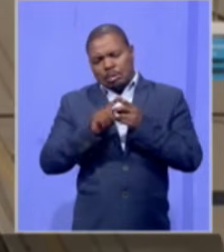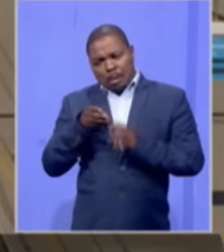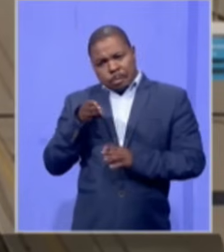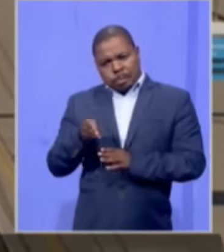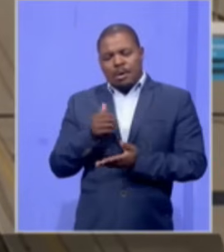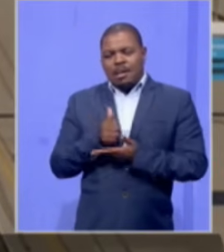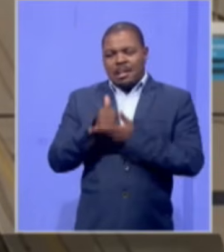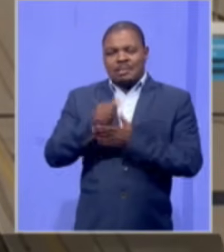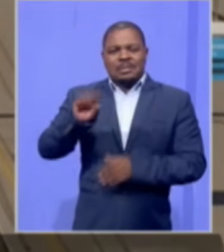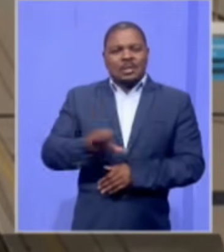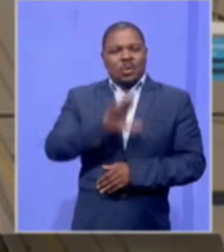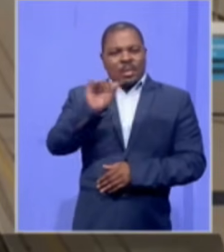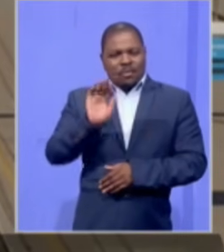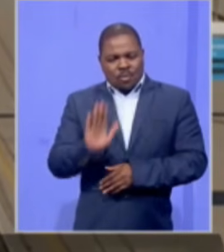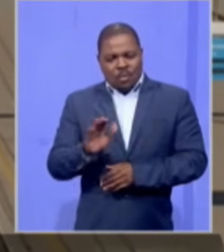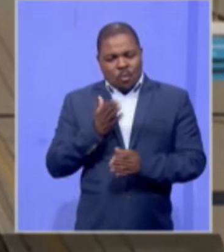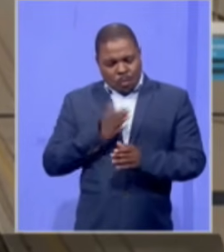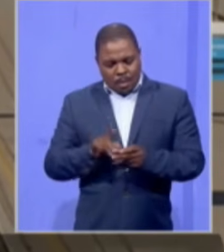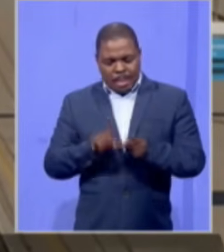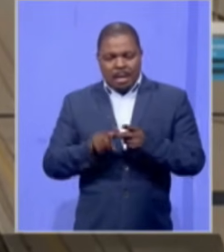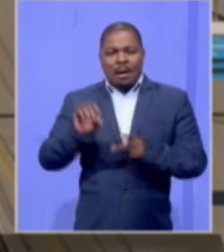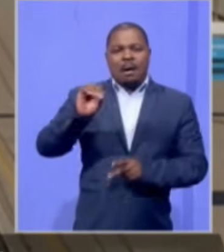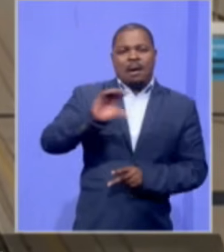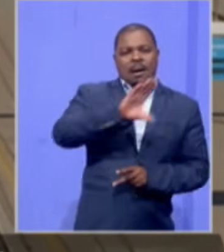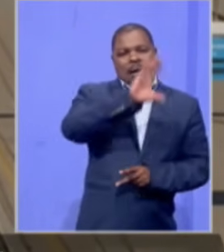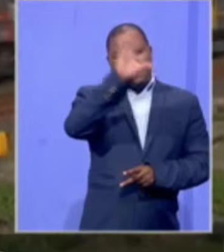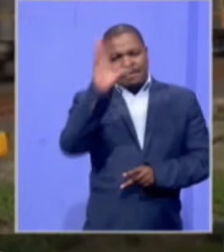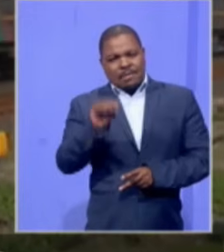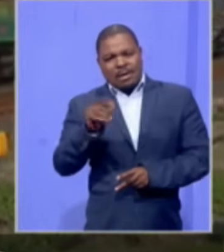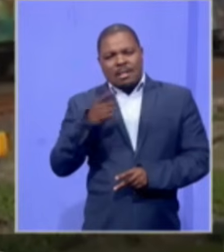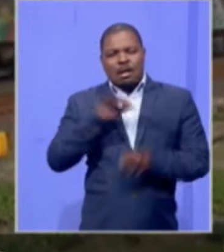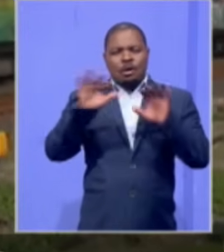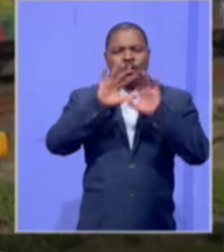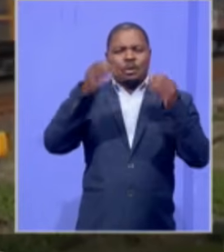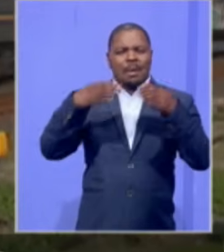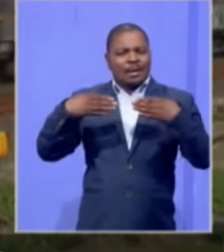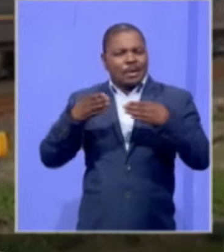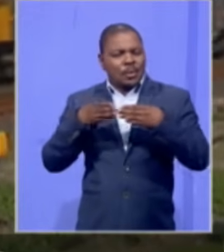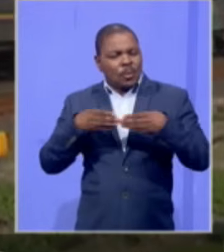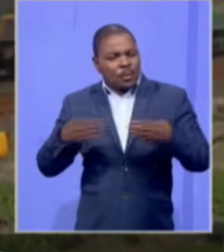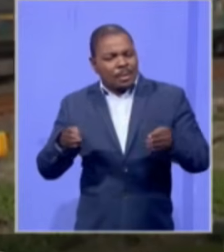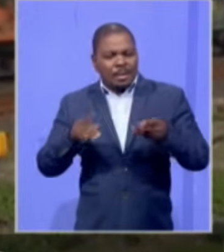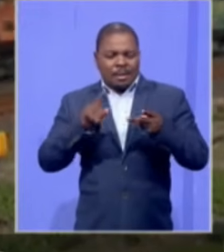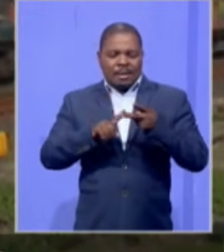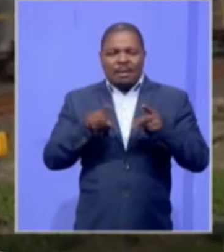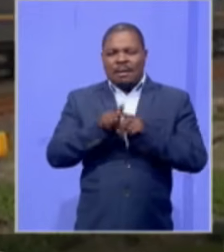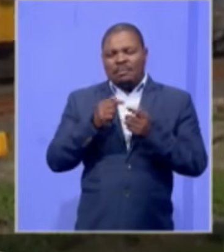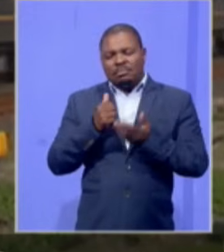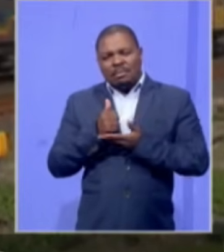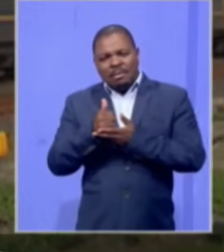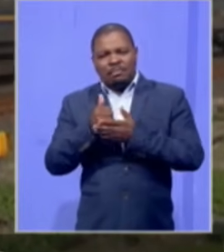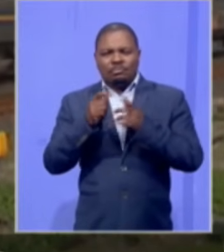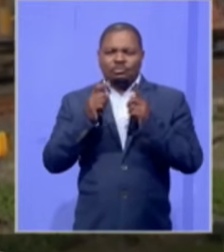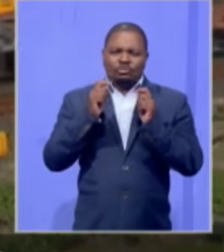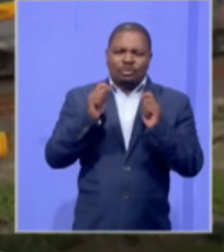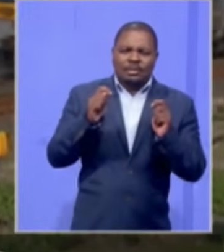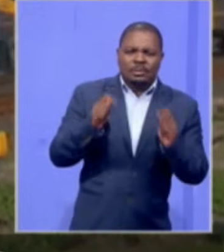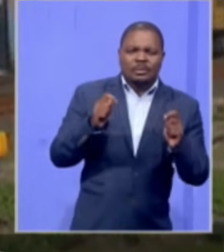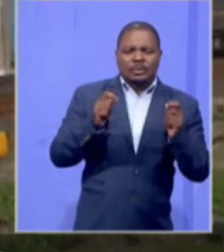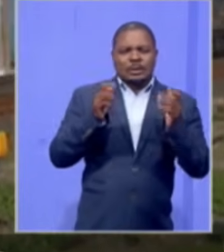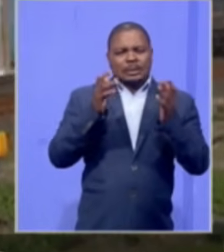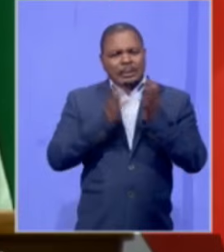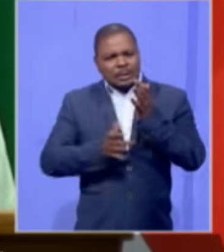ntlafatsa Afrika Borwa le Afrika ka bophara tsa Global Gateway ho thusa makaleng a kang a dipalangwang marangrang a digitale ha molo